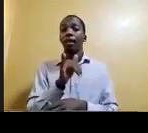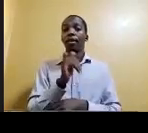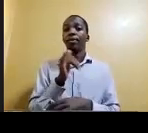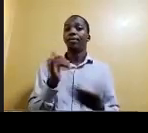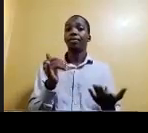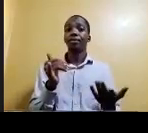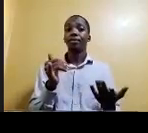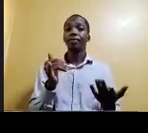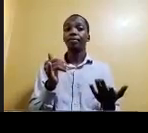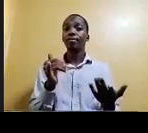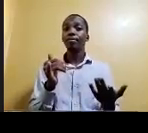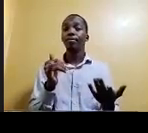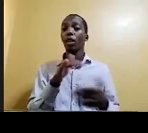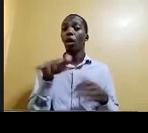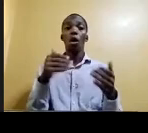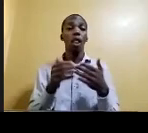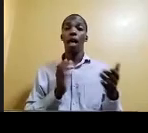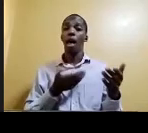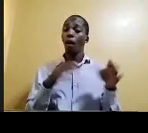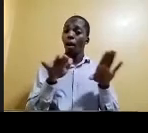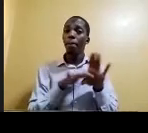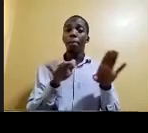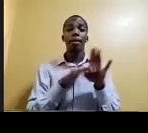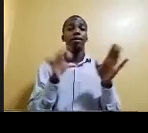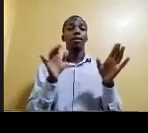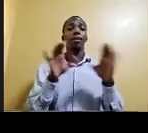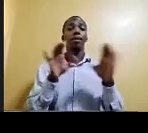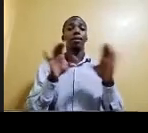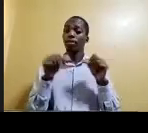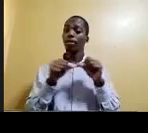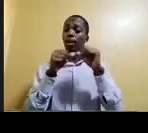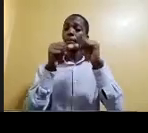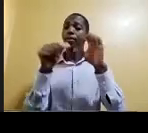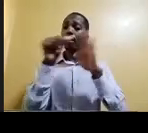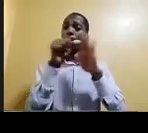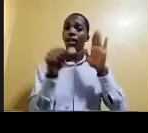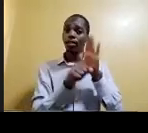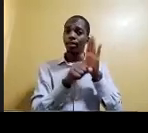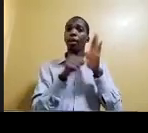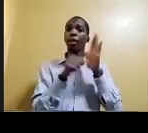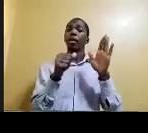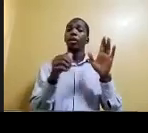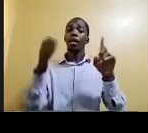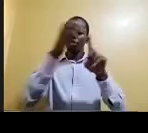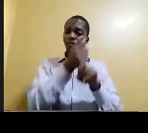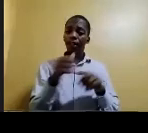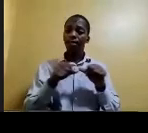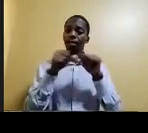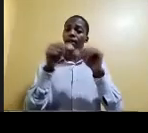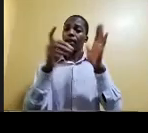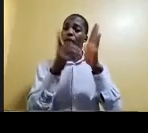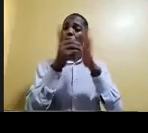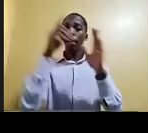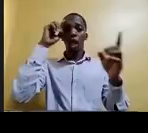all of our members, we are committed to the global sustainability agenda in the pursuit of the sustainable development goals. Next slide,